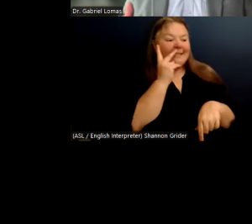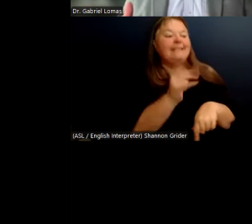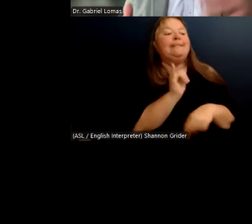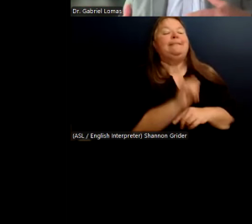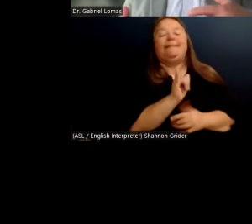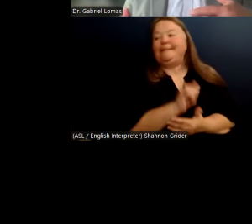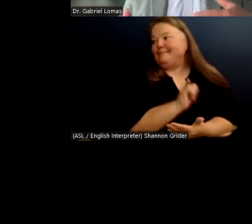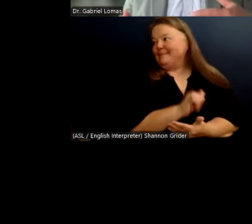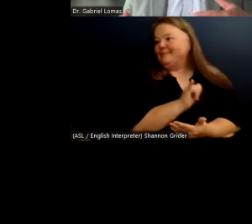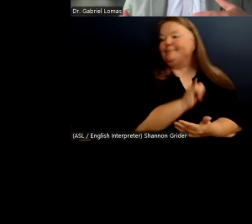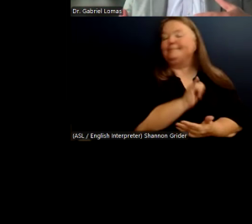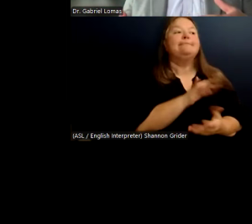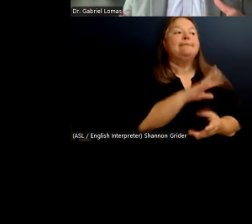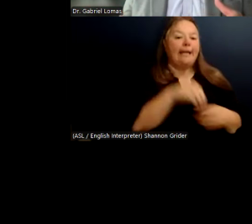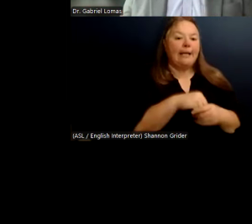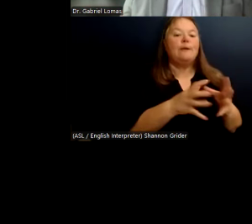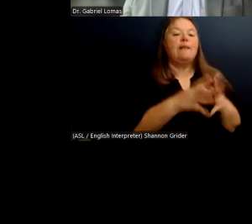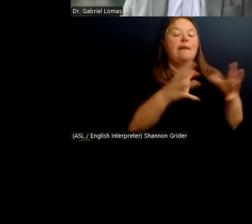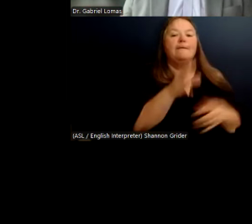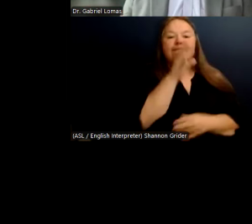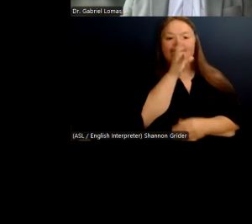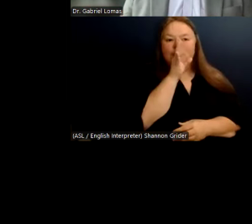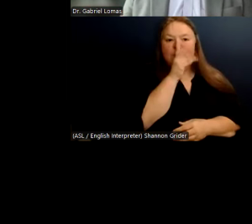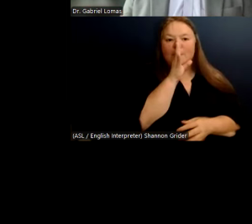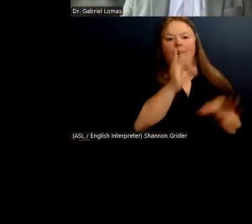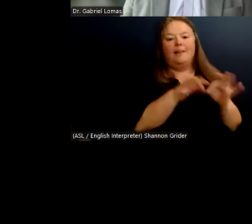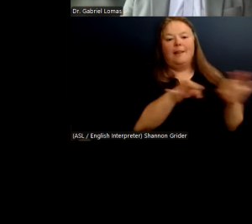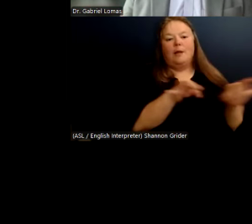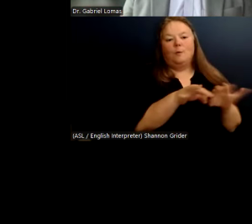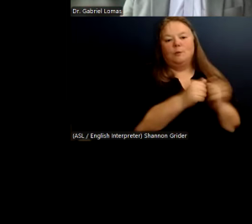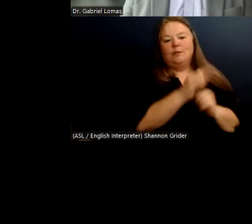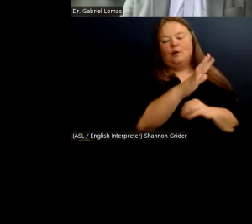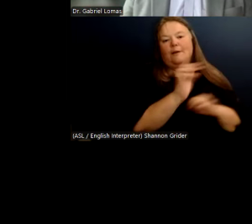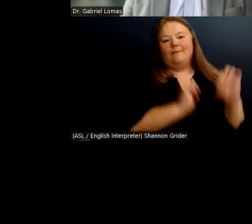done, they've included a lot of verbal language in that evaluation.